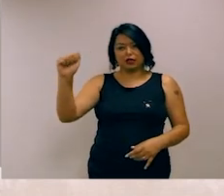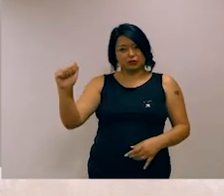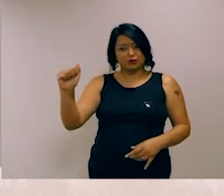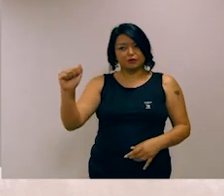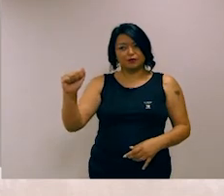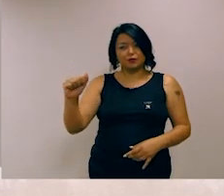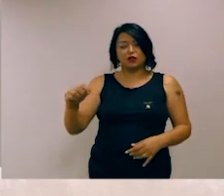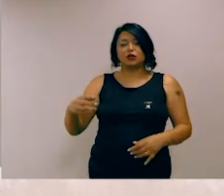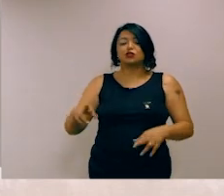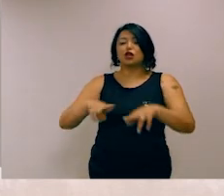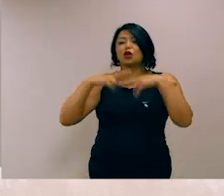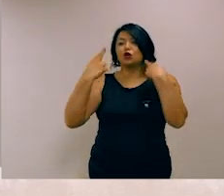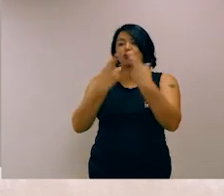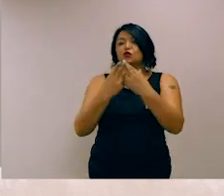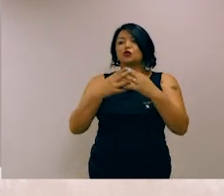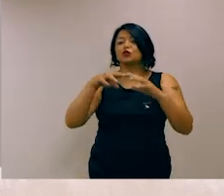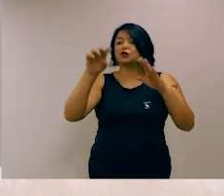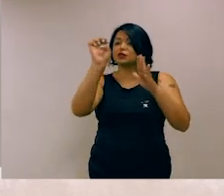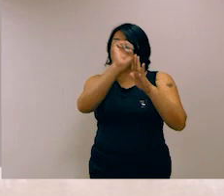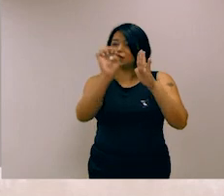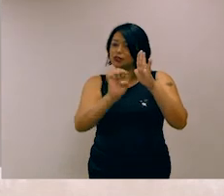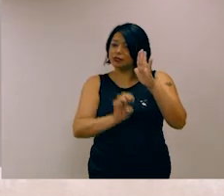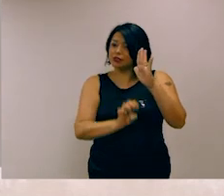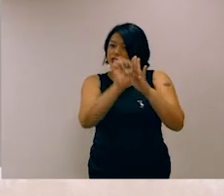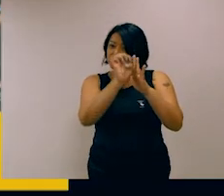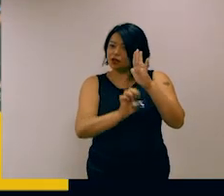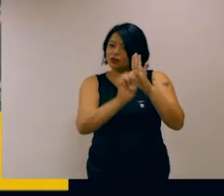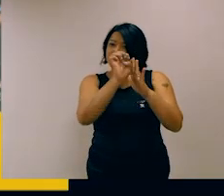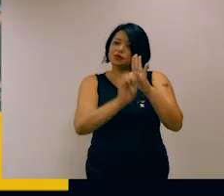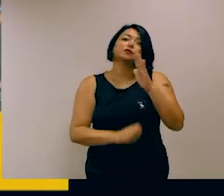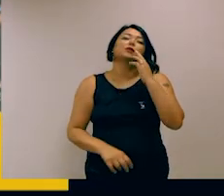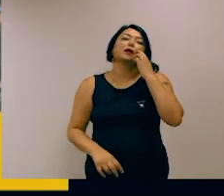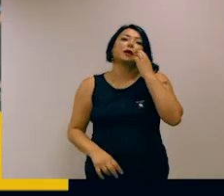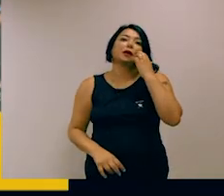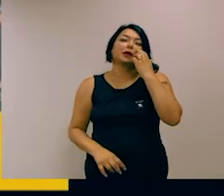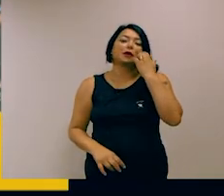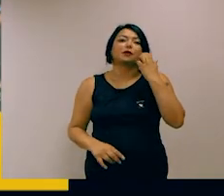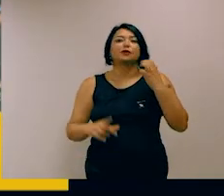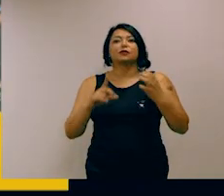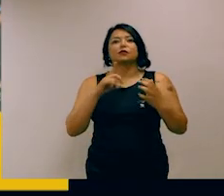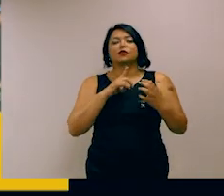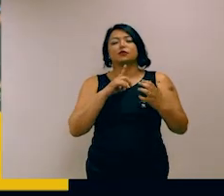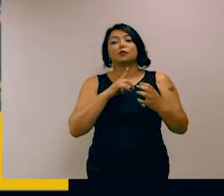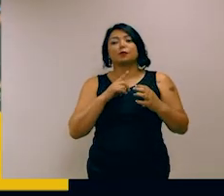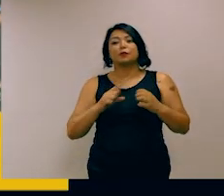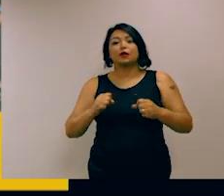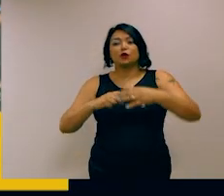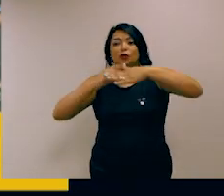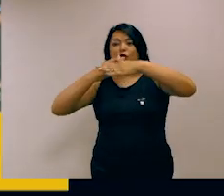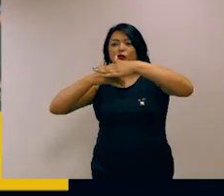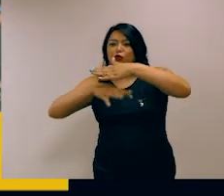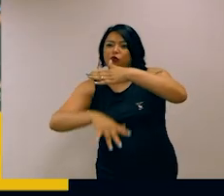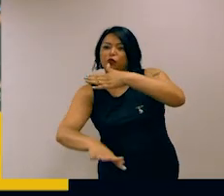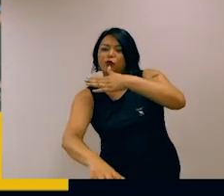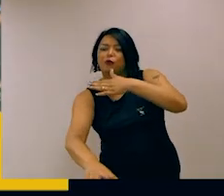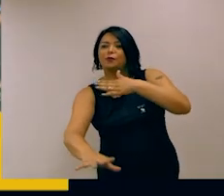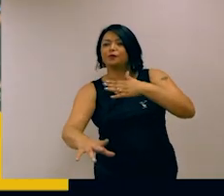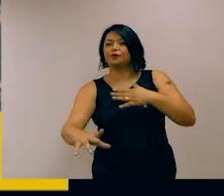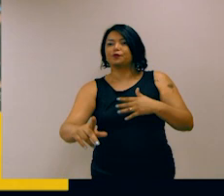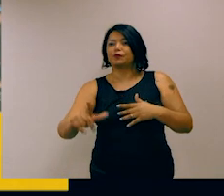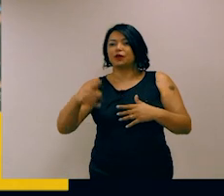we used to maintain or hold our strategic meetings. And basically, we had this scenario. So the